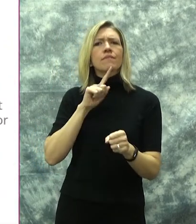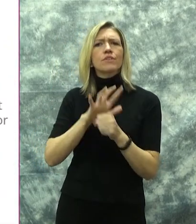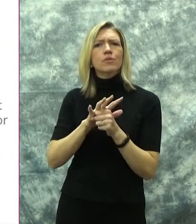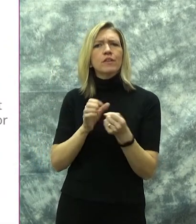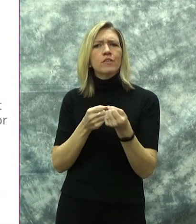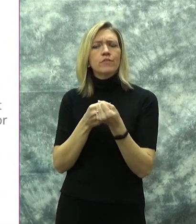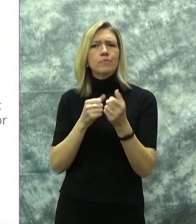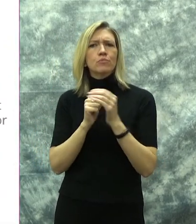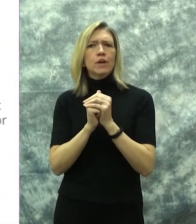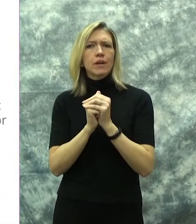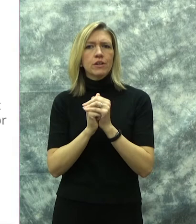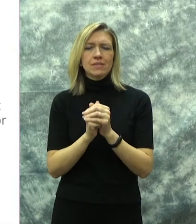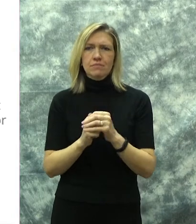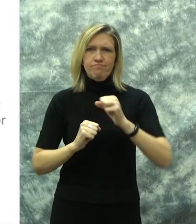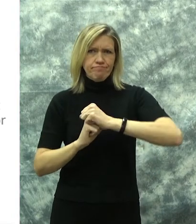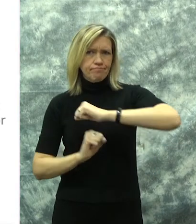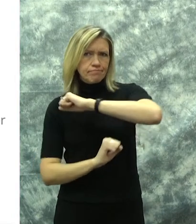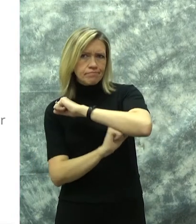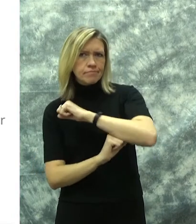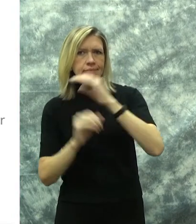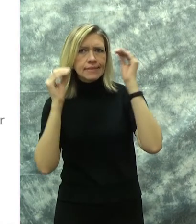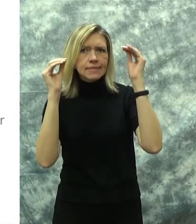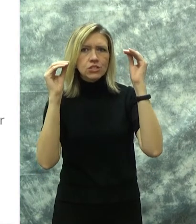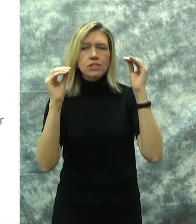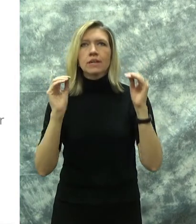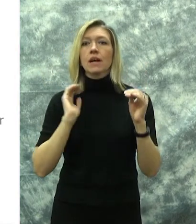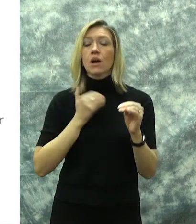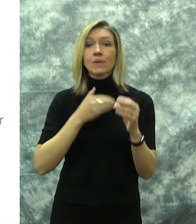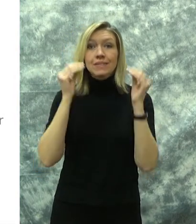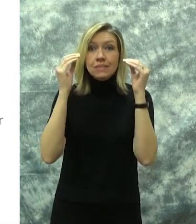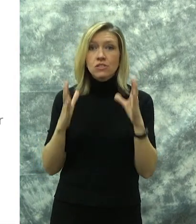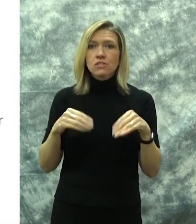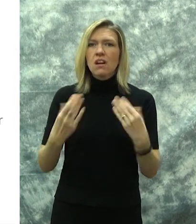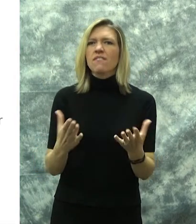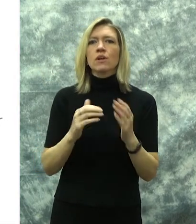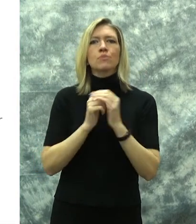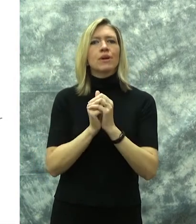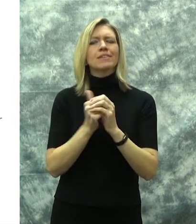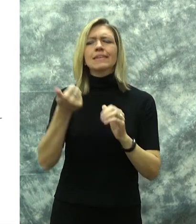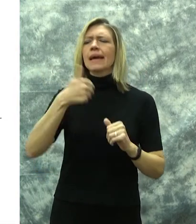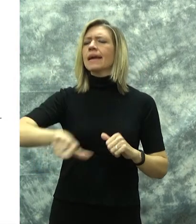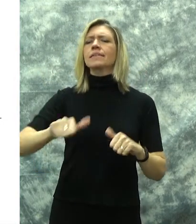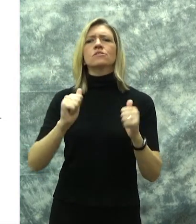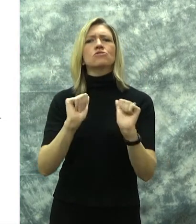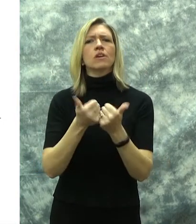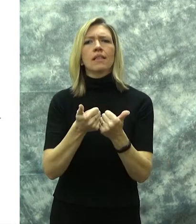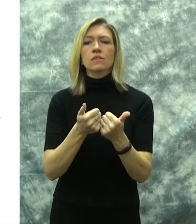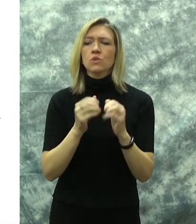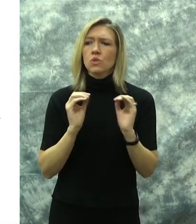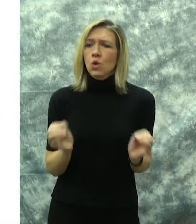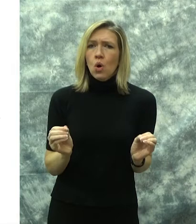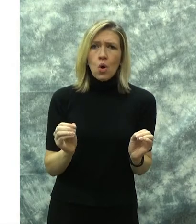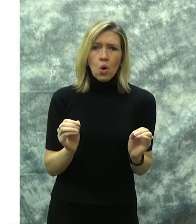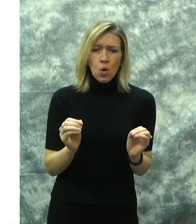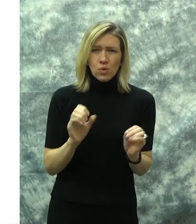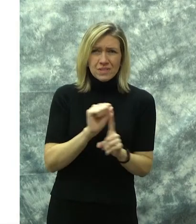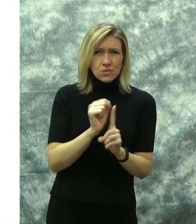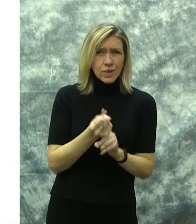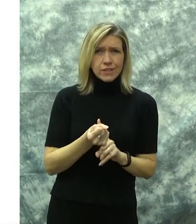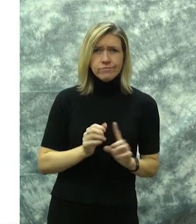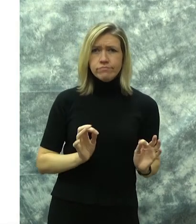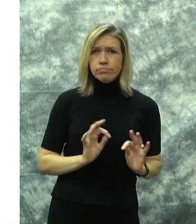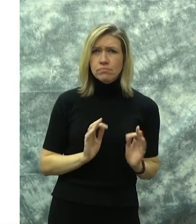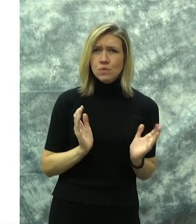licensed prayer practitioners offer prayers for any challenge. No condition is too small to receive support. Prayer requests can be